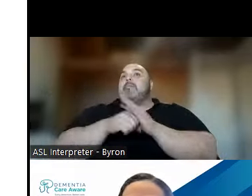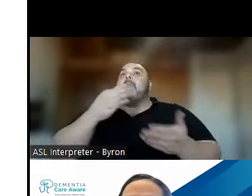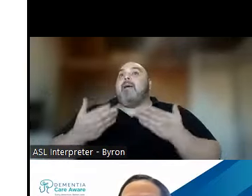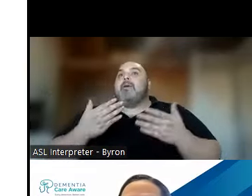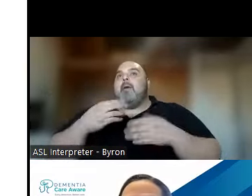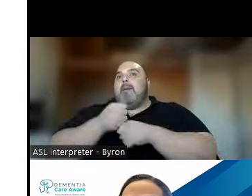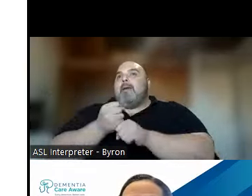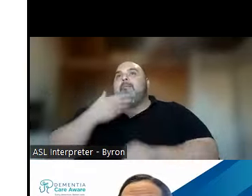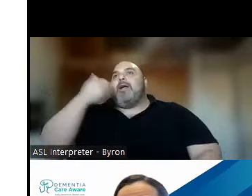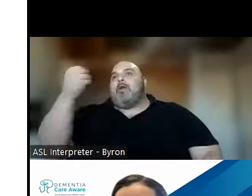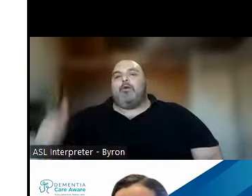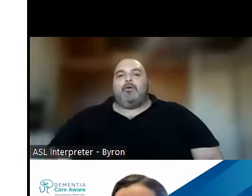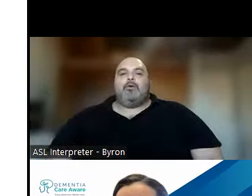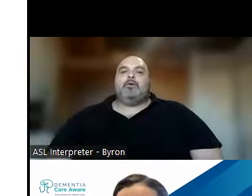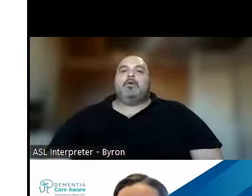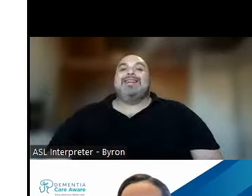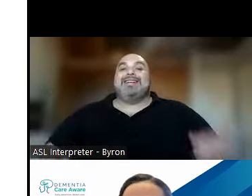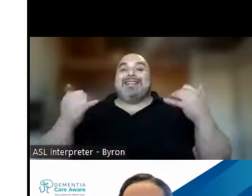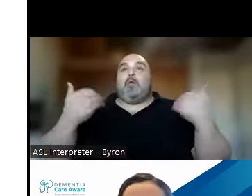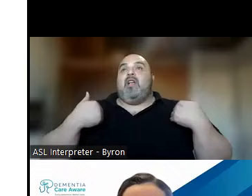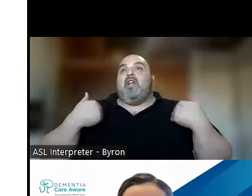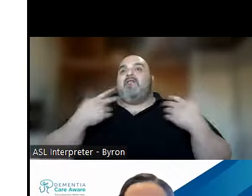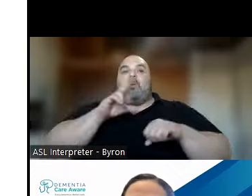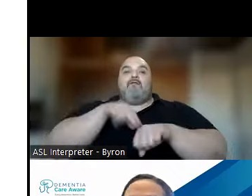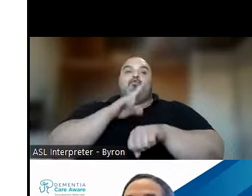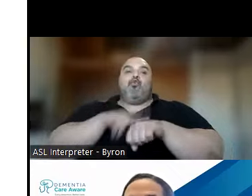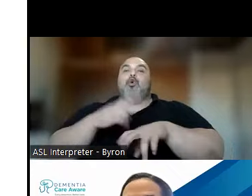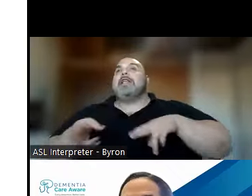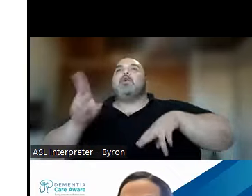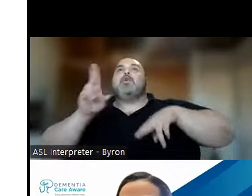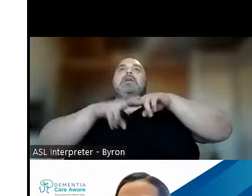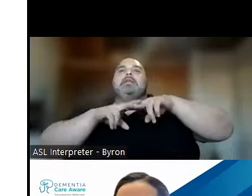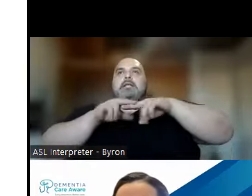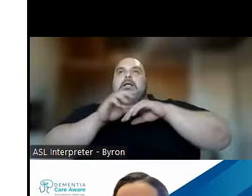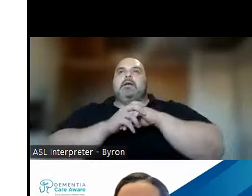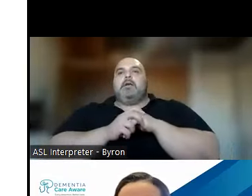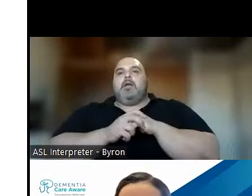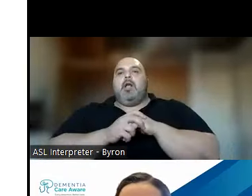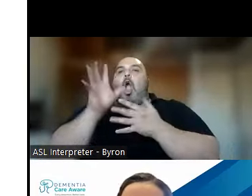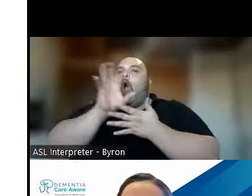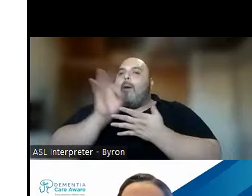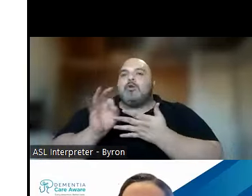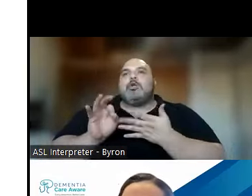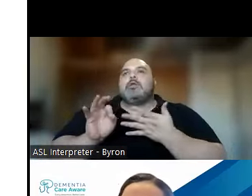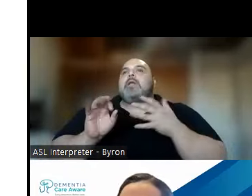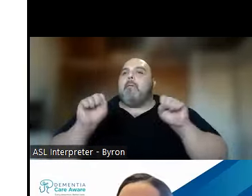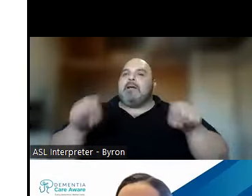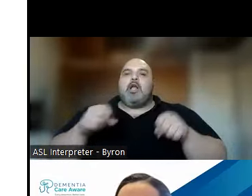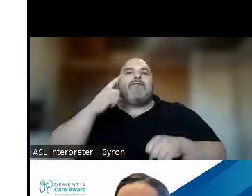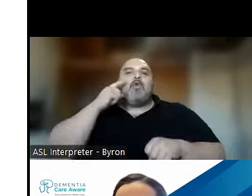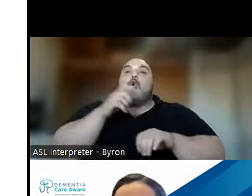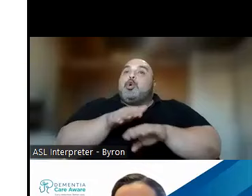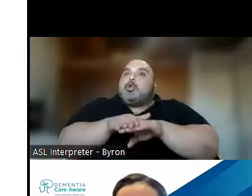better. Now we have, of course, increasing options potentially for